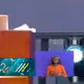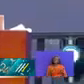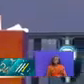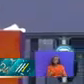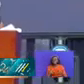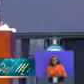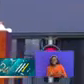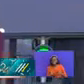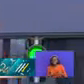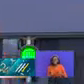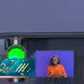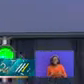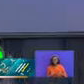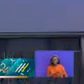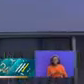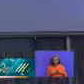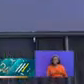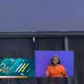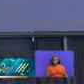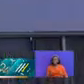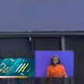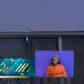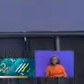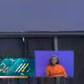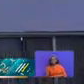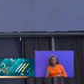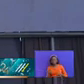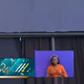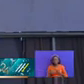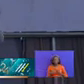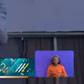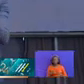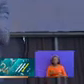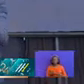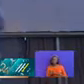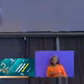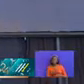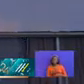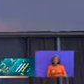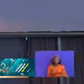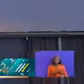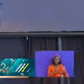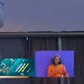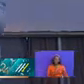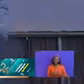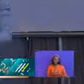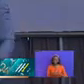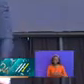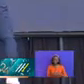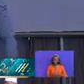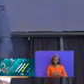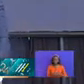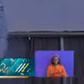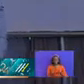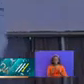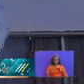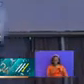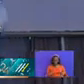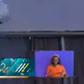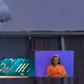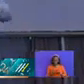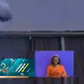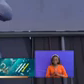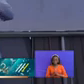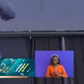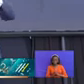is now being threatened because of rent so he that intercessor has perfected priesthood